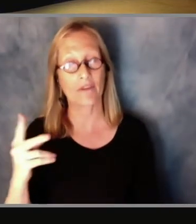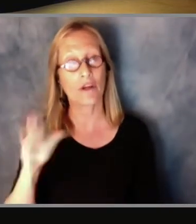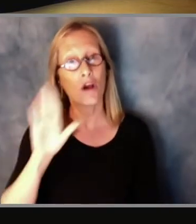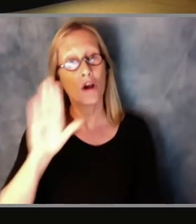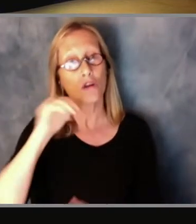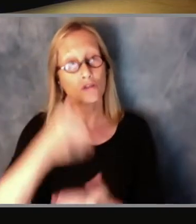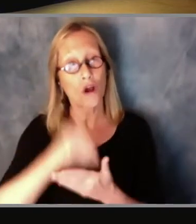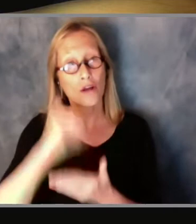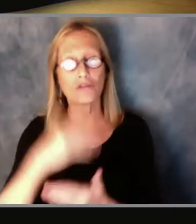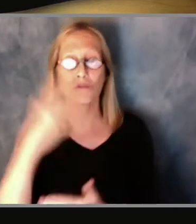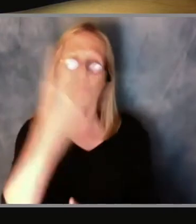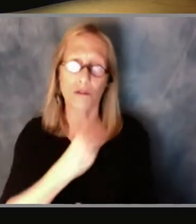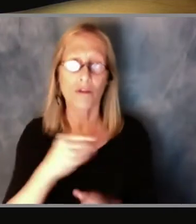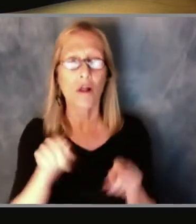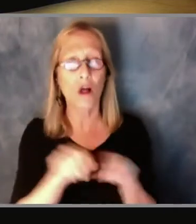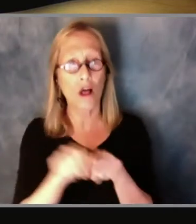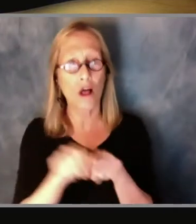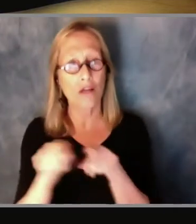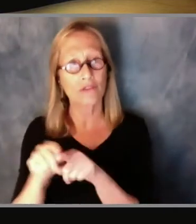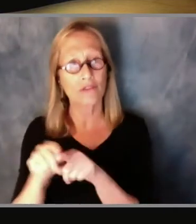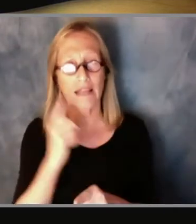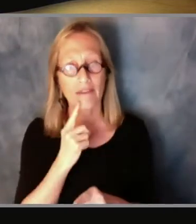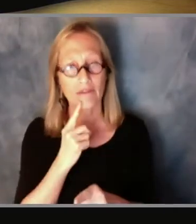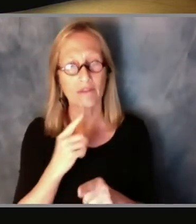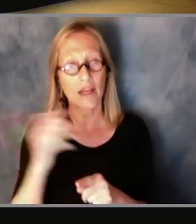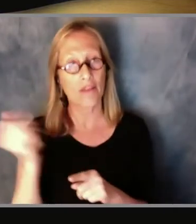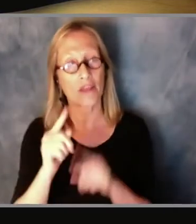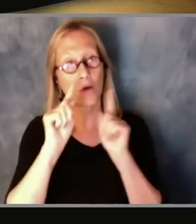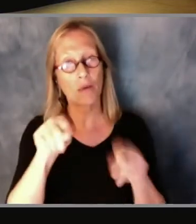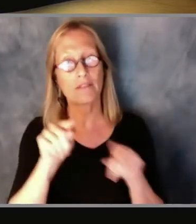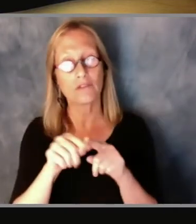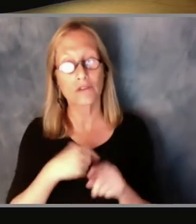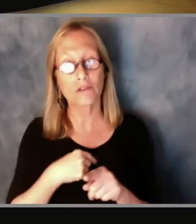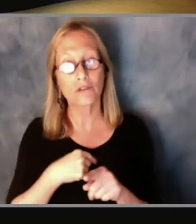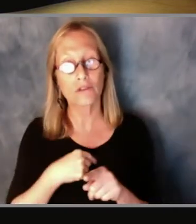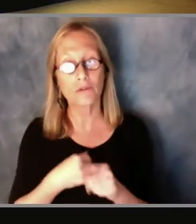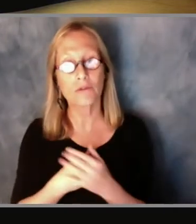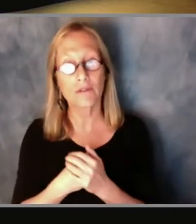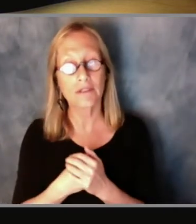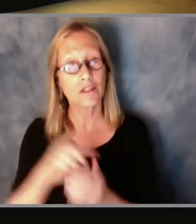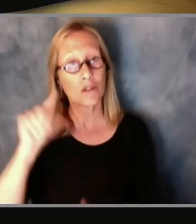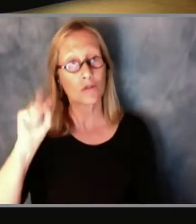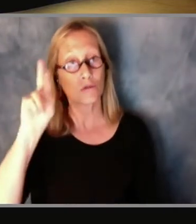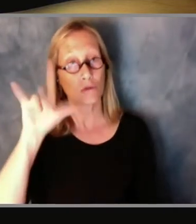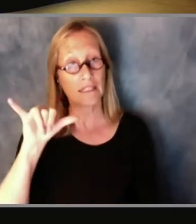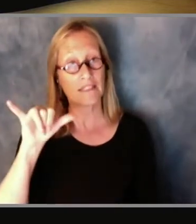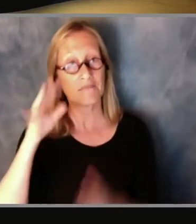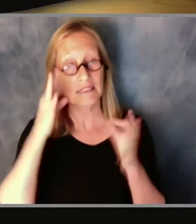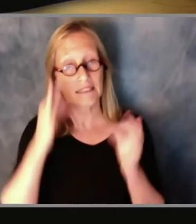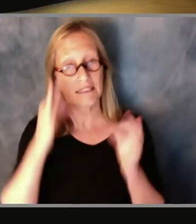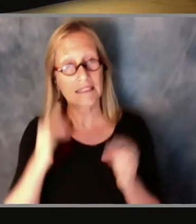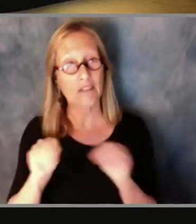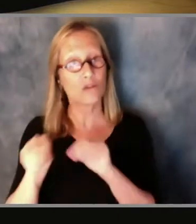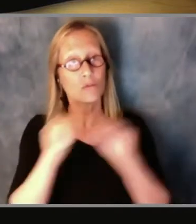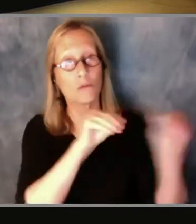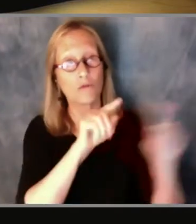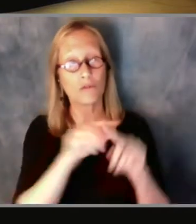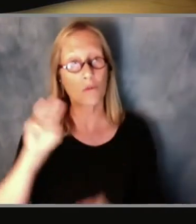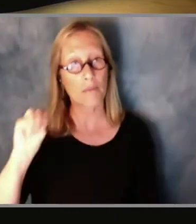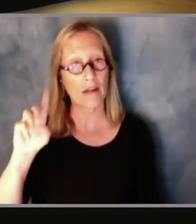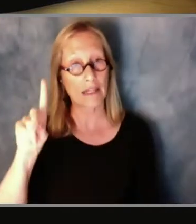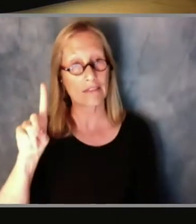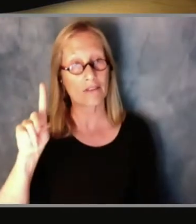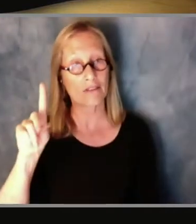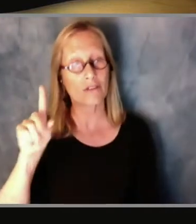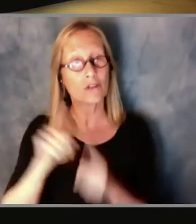deaf. And they all went to, Trudy packed them up and took them over to Maryland to go to the Maryland School for the Deaf, where